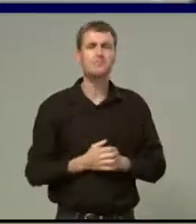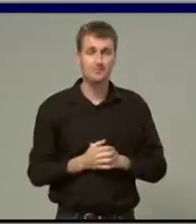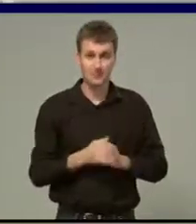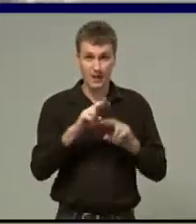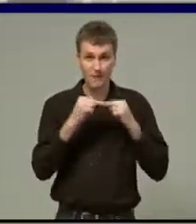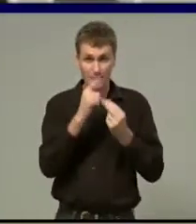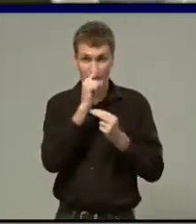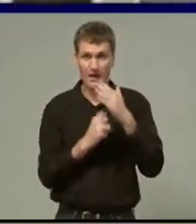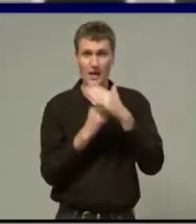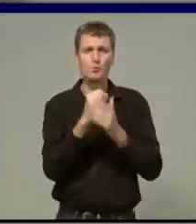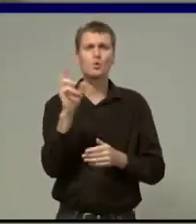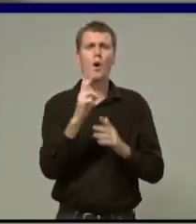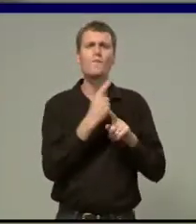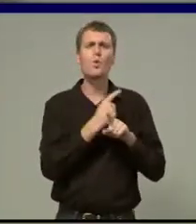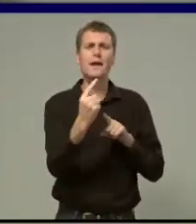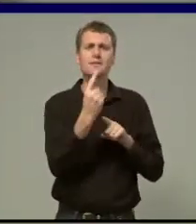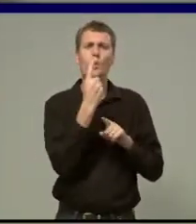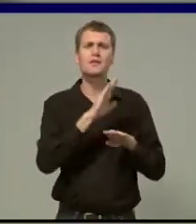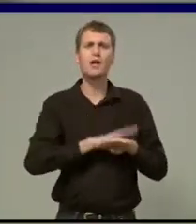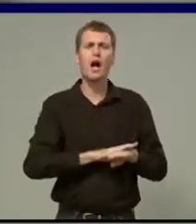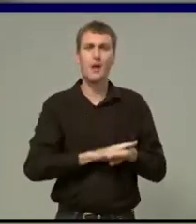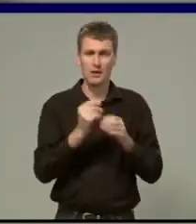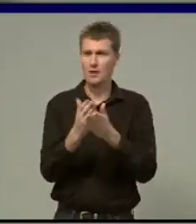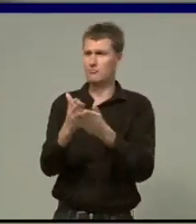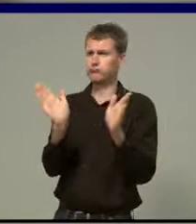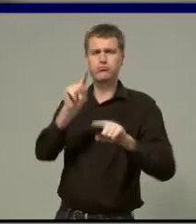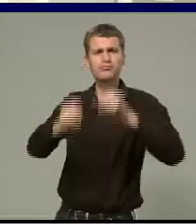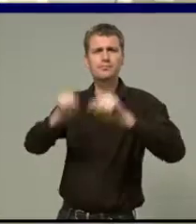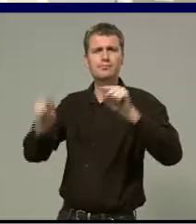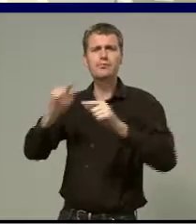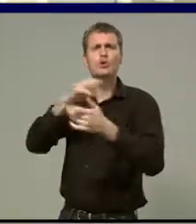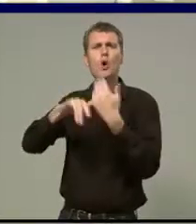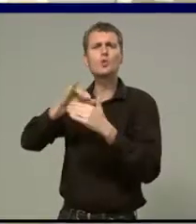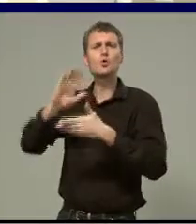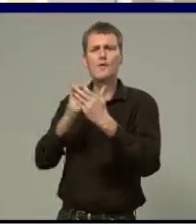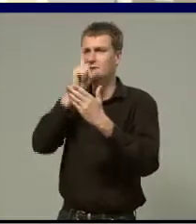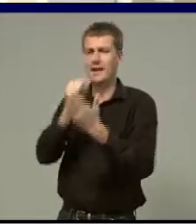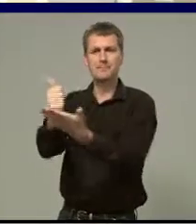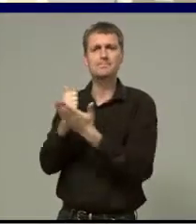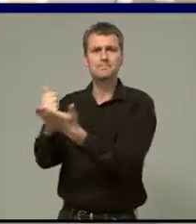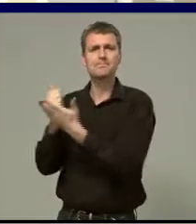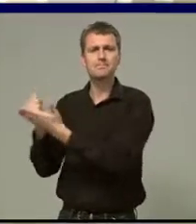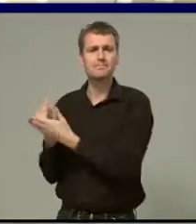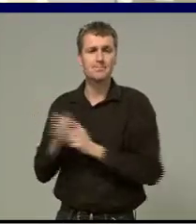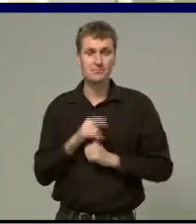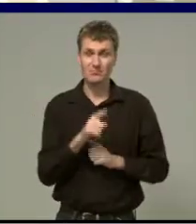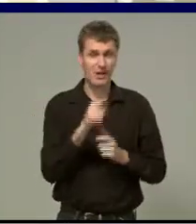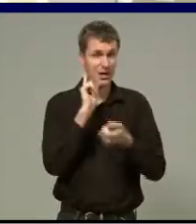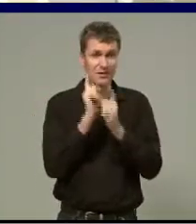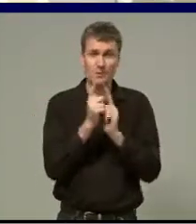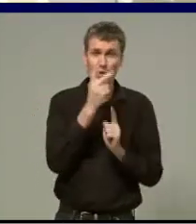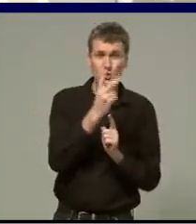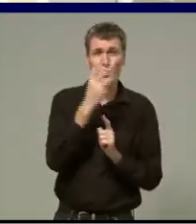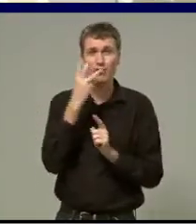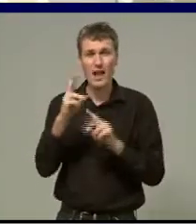up to 12 weeks at a time and have a range of social services to call on. We get 2 or 3 families a week, perhaps sometimes more,